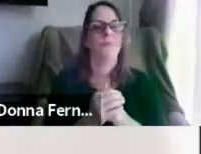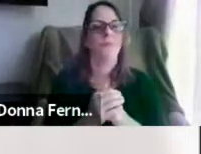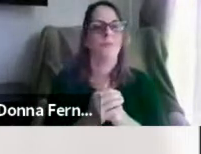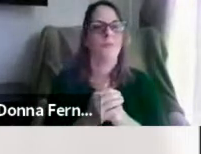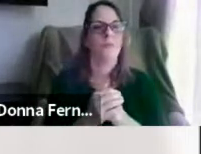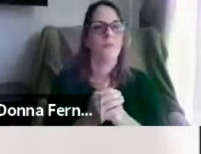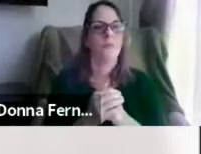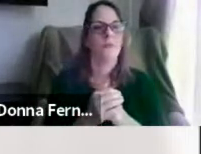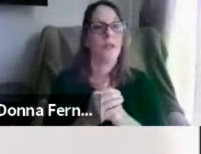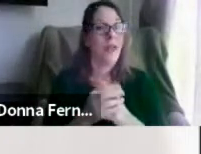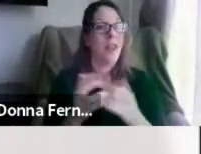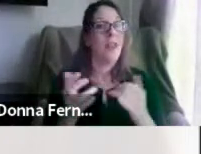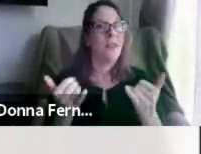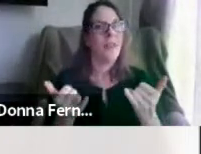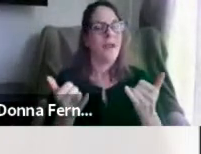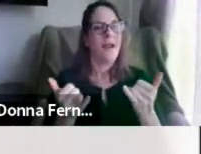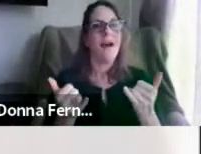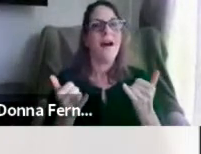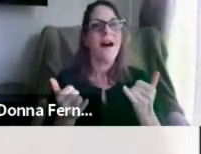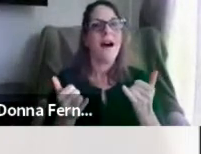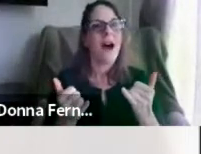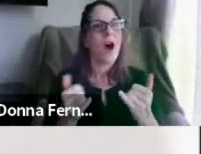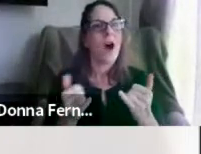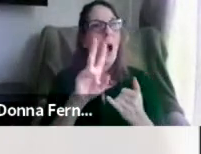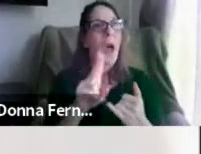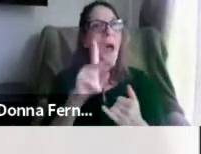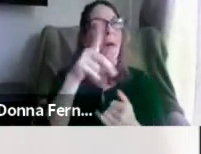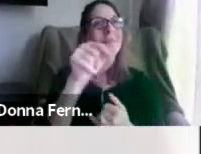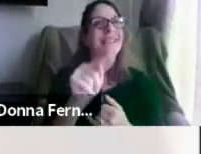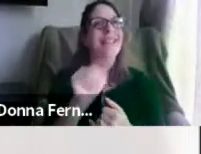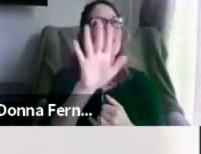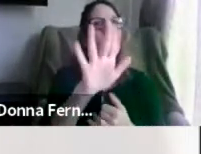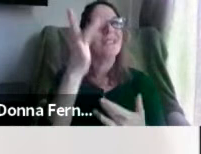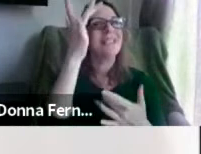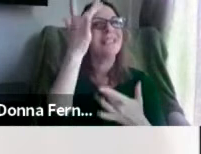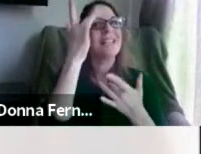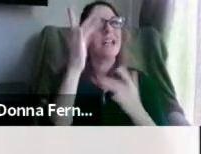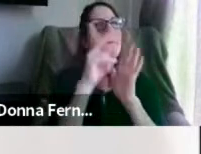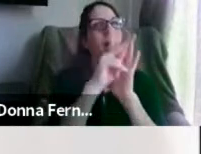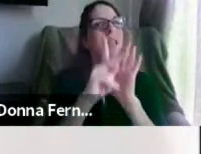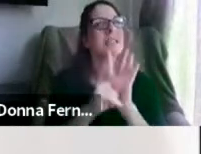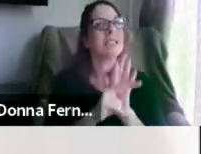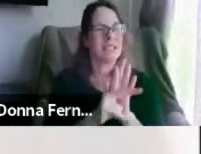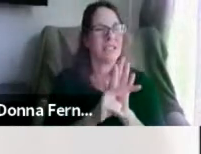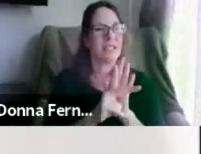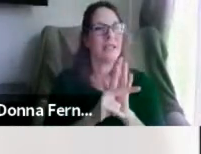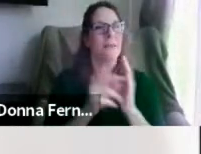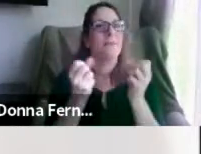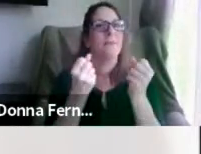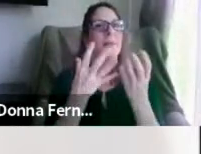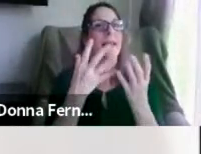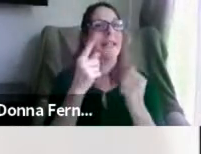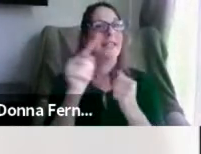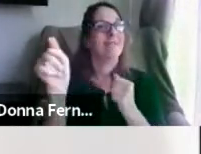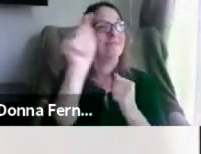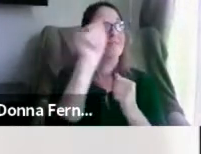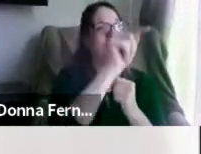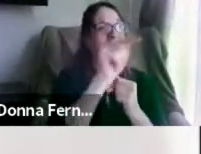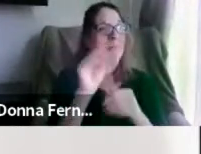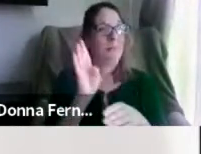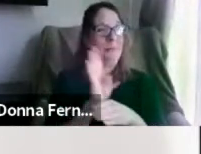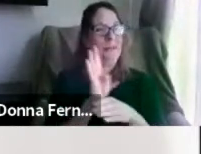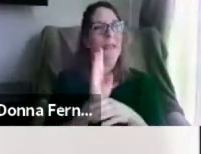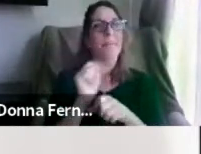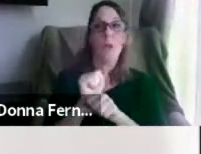This is now also a good time for you to update your sick leave policies. In a lot of industries, employees